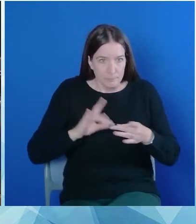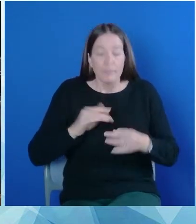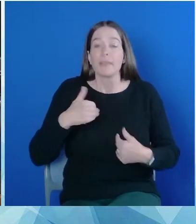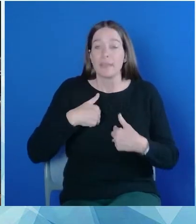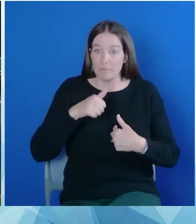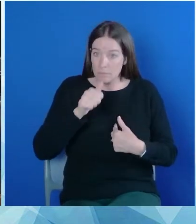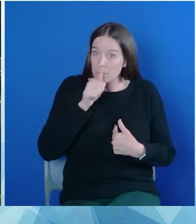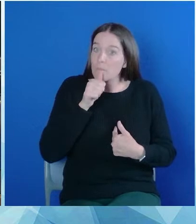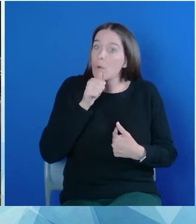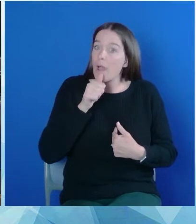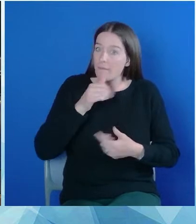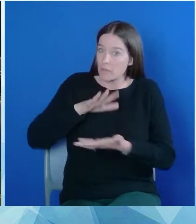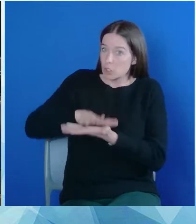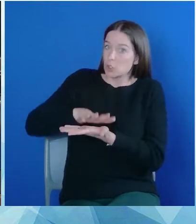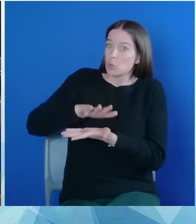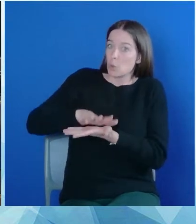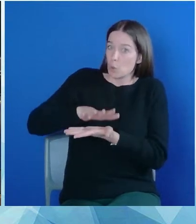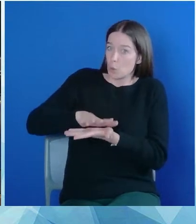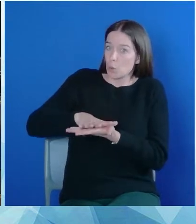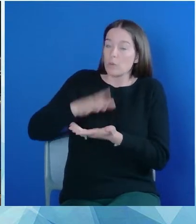disabilities.